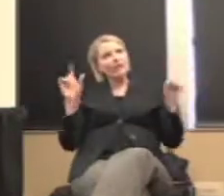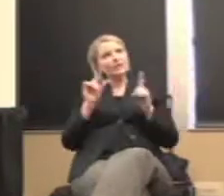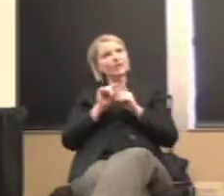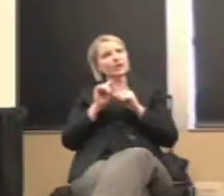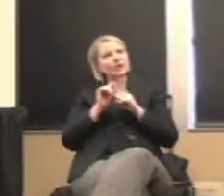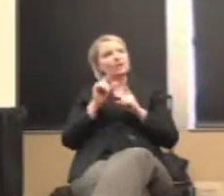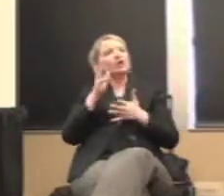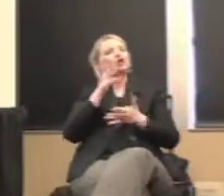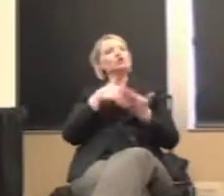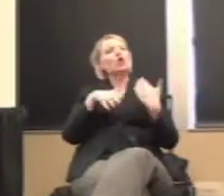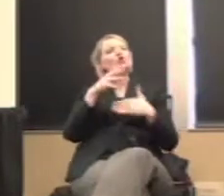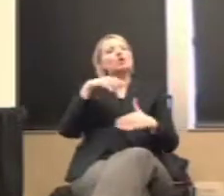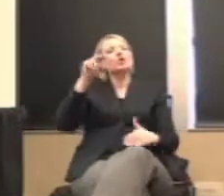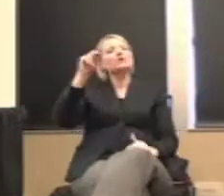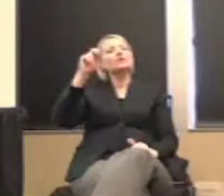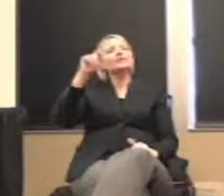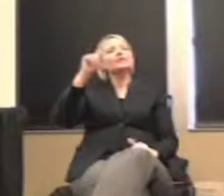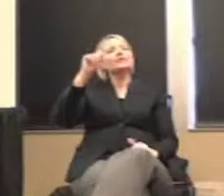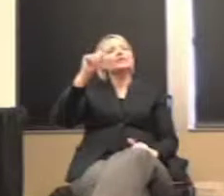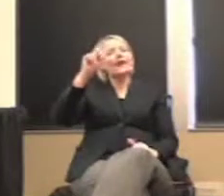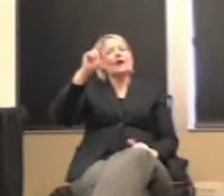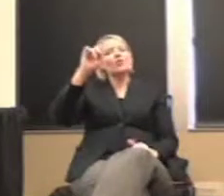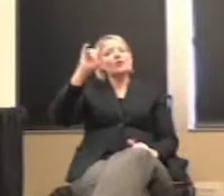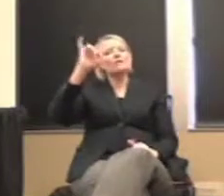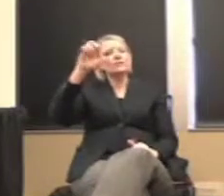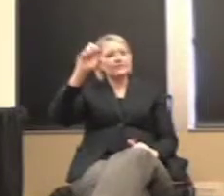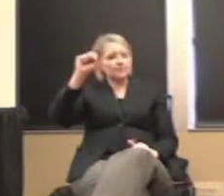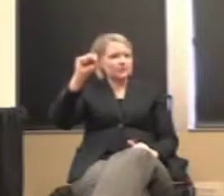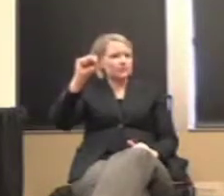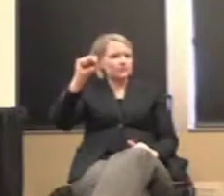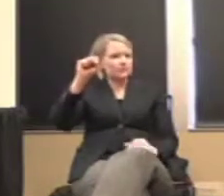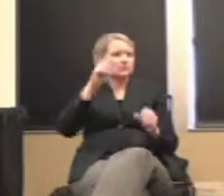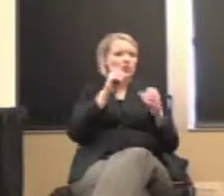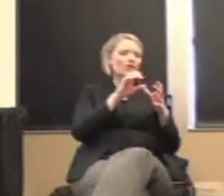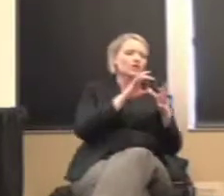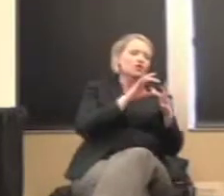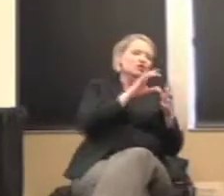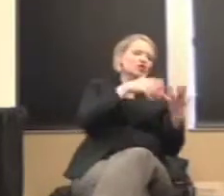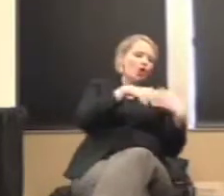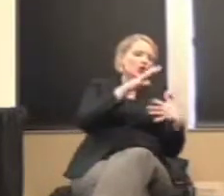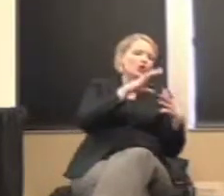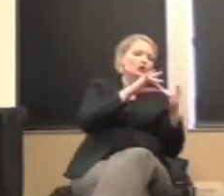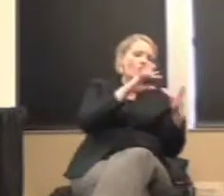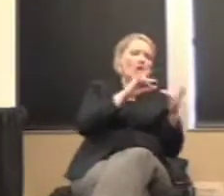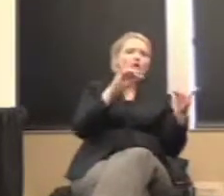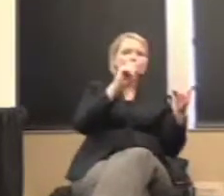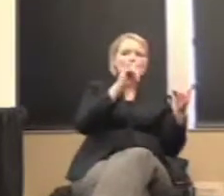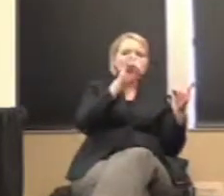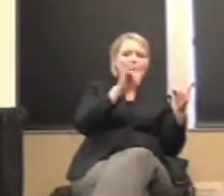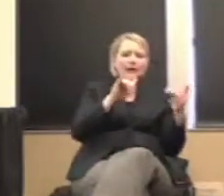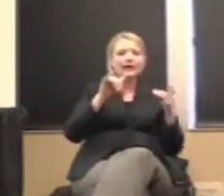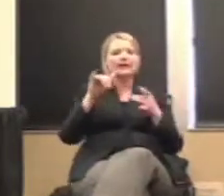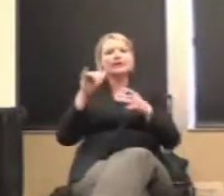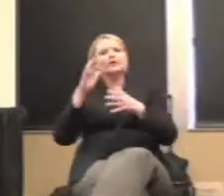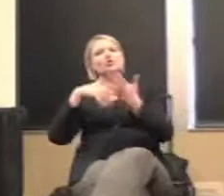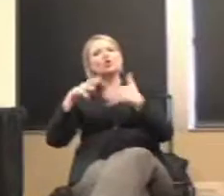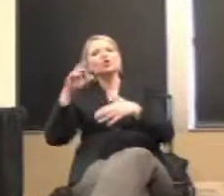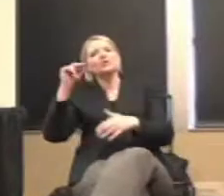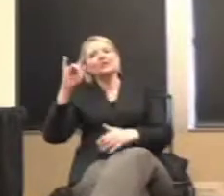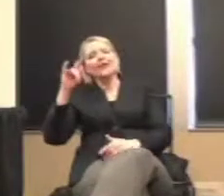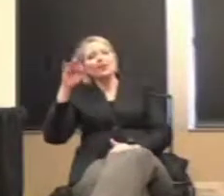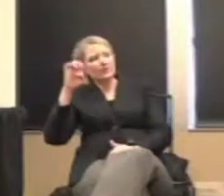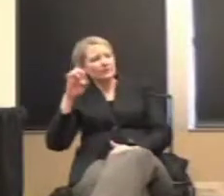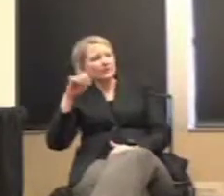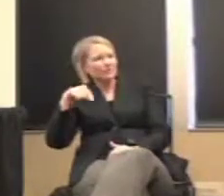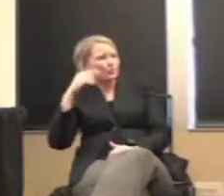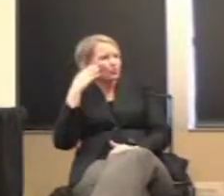social narratives. And so a social story is a social narrative. So everybody familiar with social stories and social